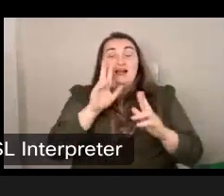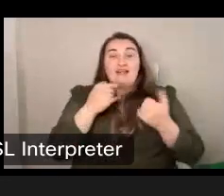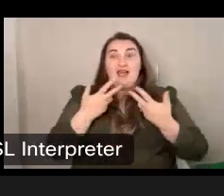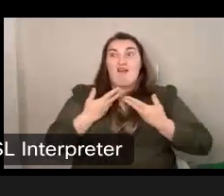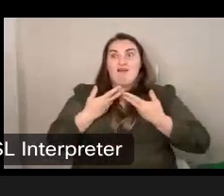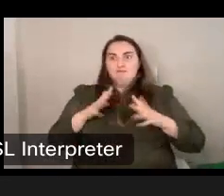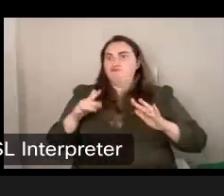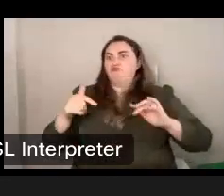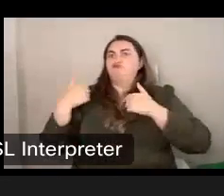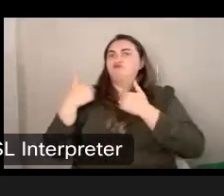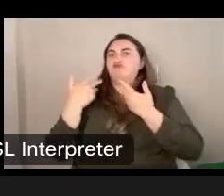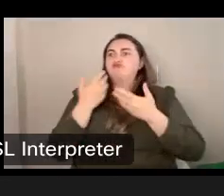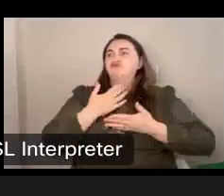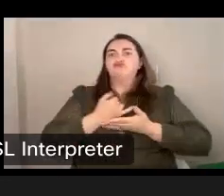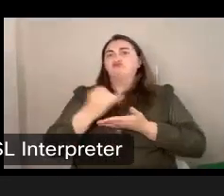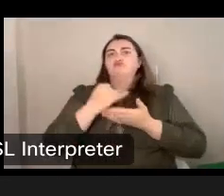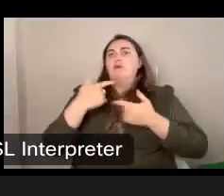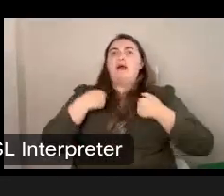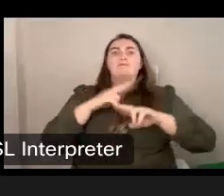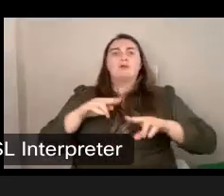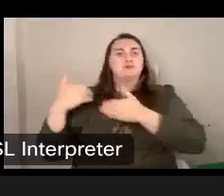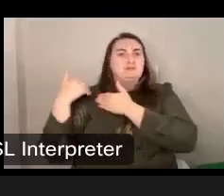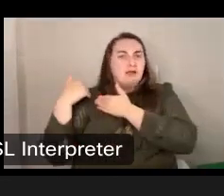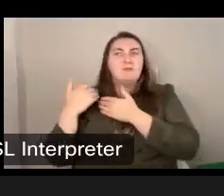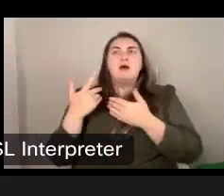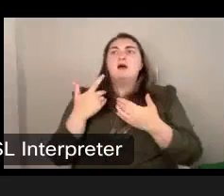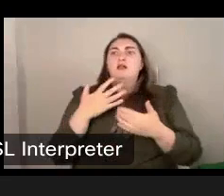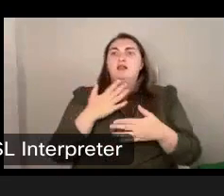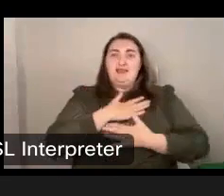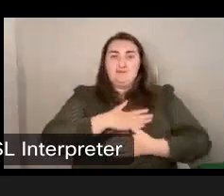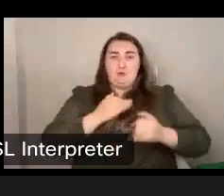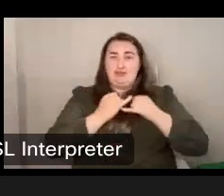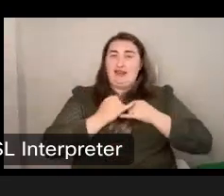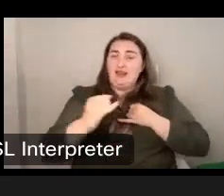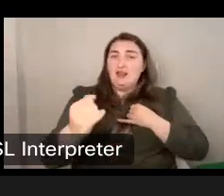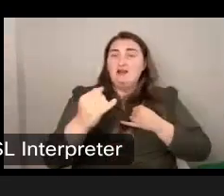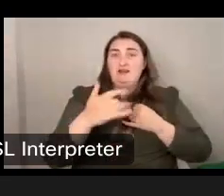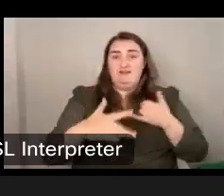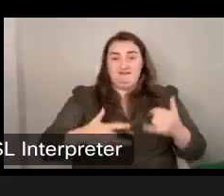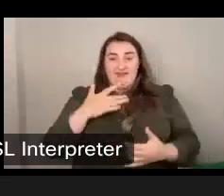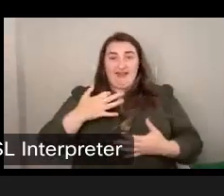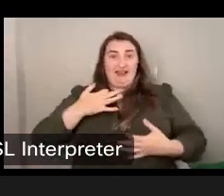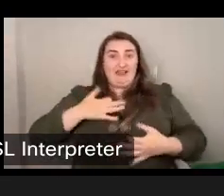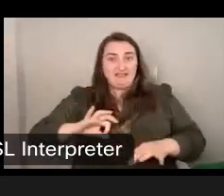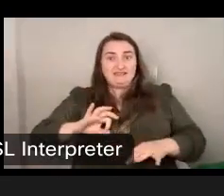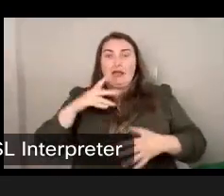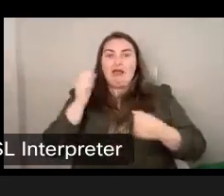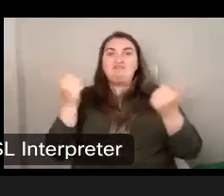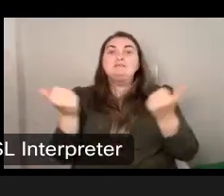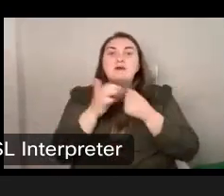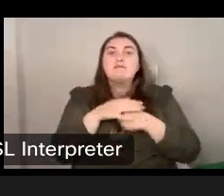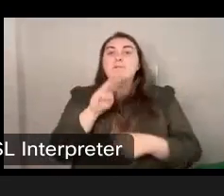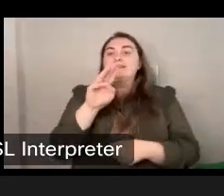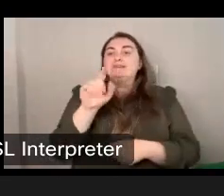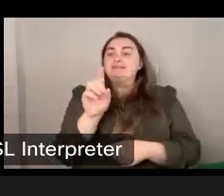responsibility. There can be emotional distancing, feeling of overwhelming guilt, symptoms of post-traumatic stress, and an